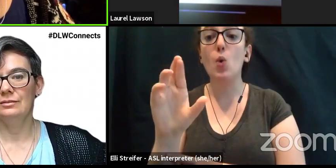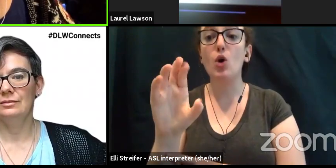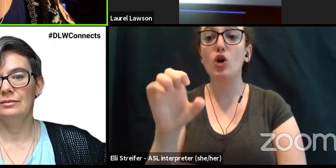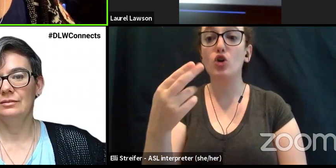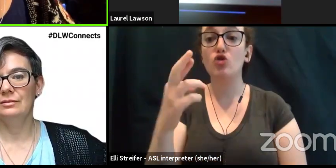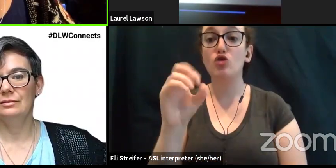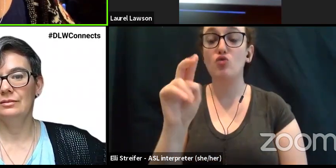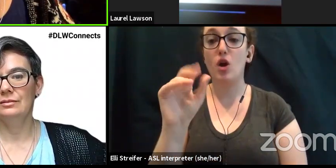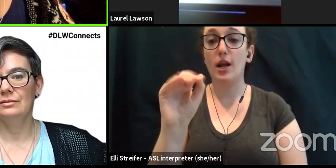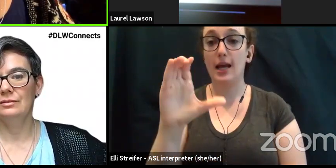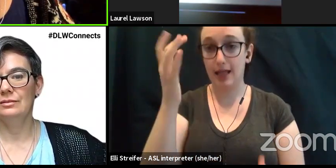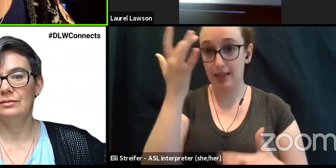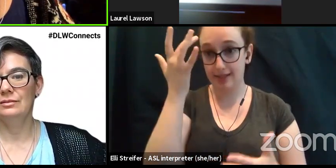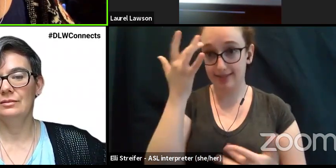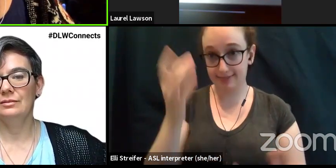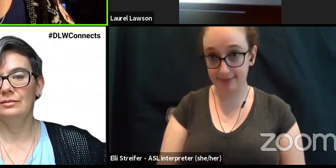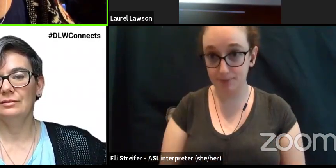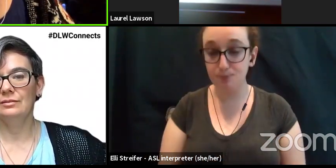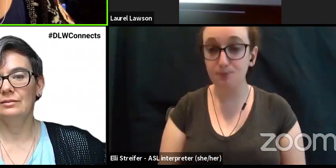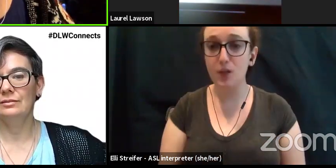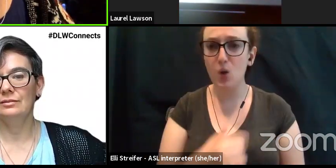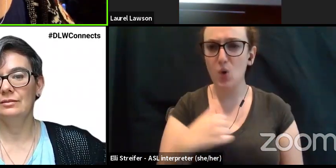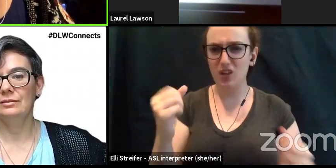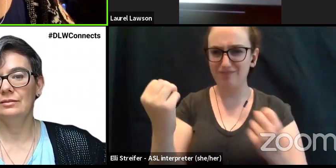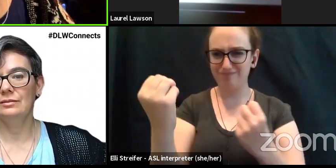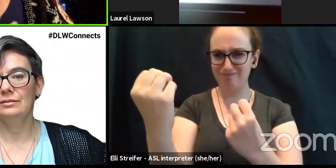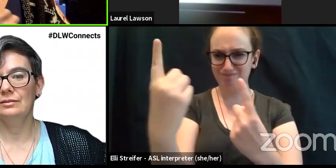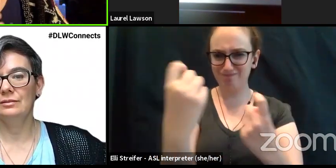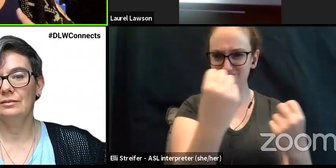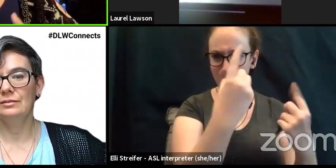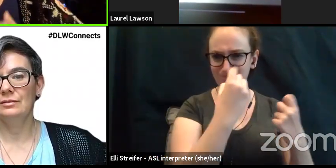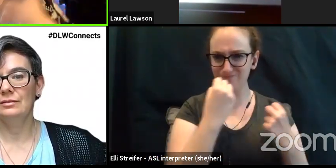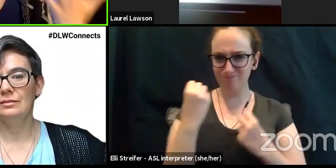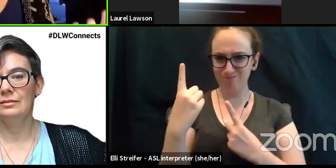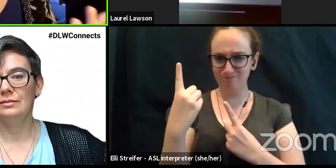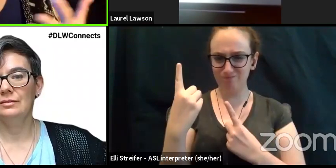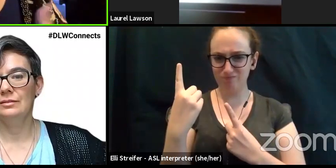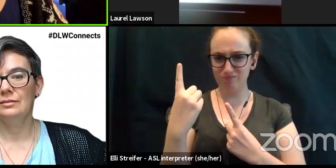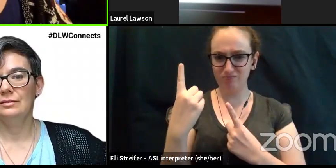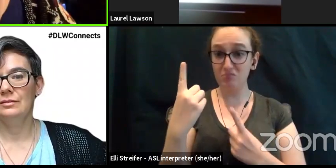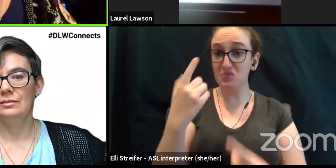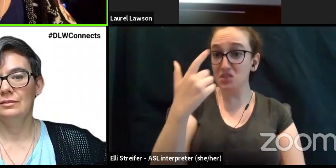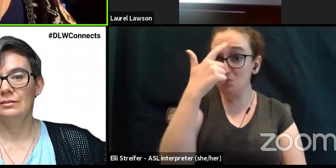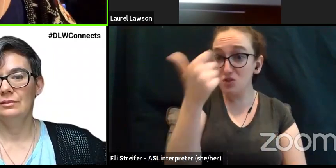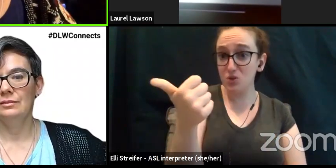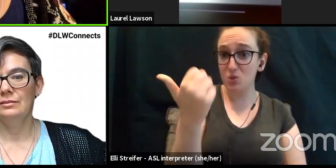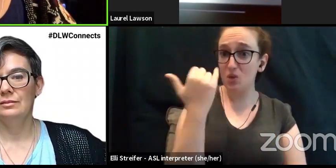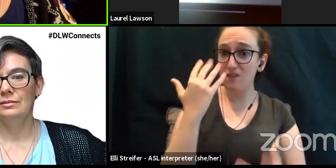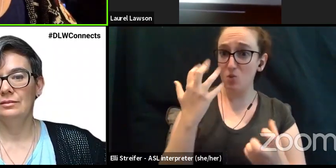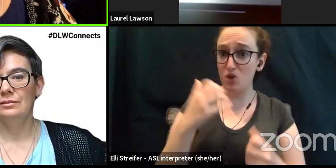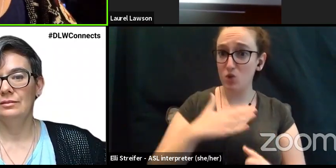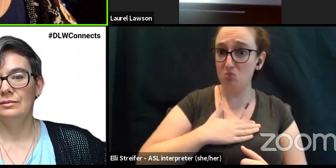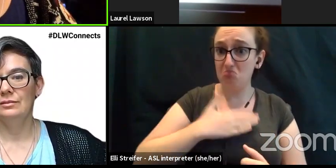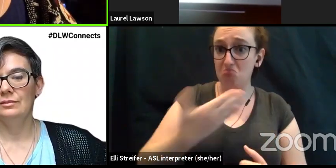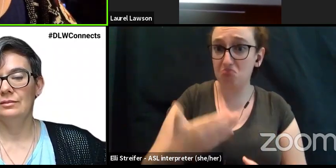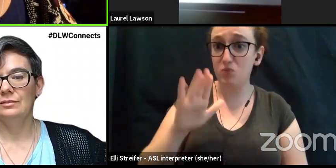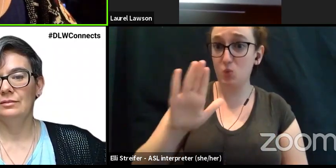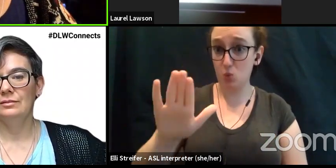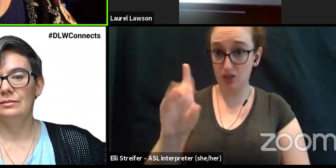that get it. And I feel like you don't, you know, it's up to you whether you're going to just what you're going to disclose,